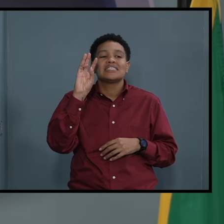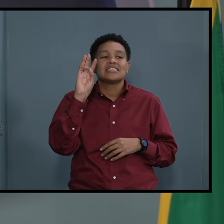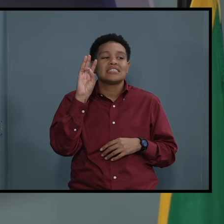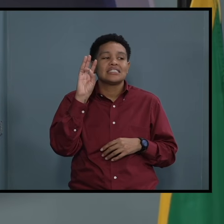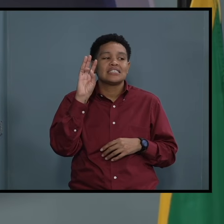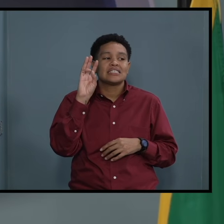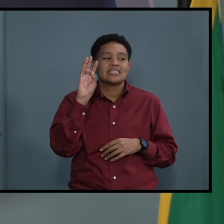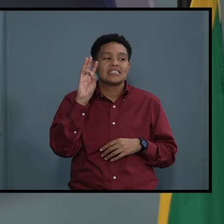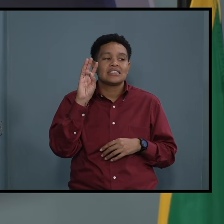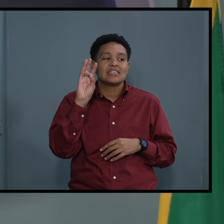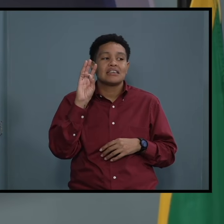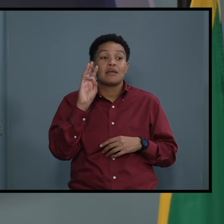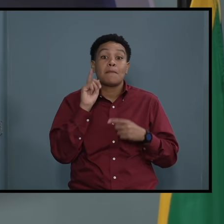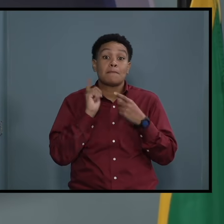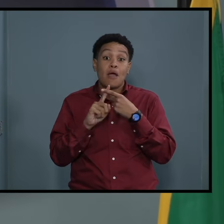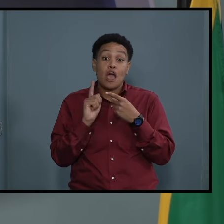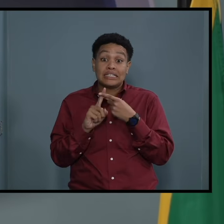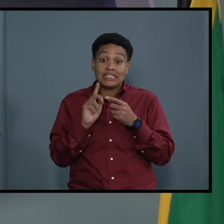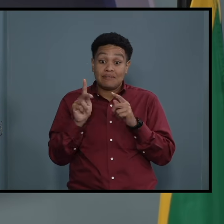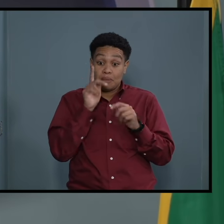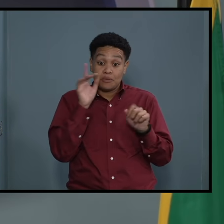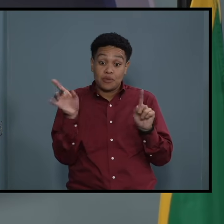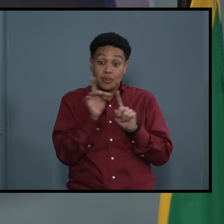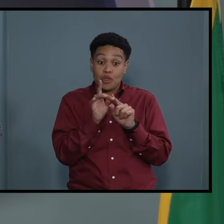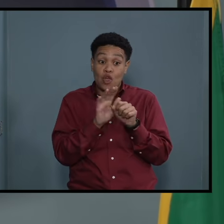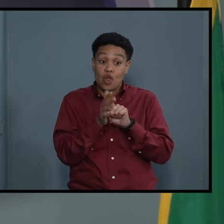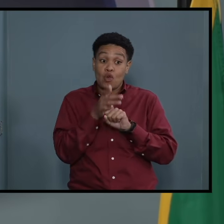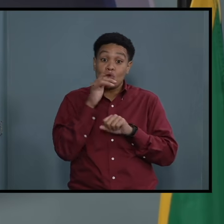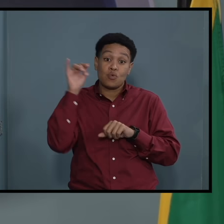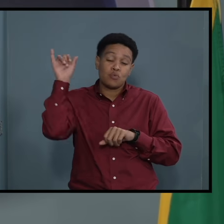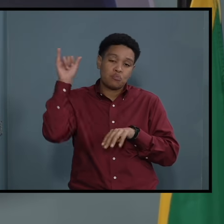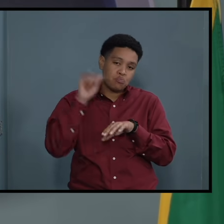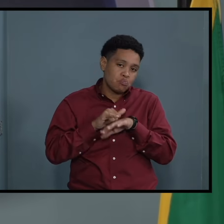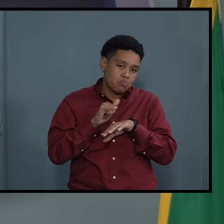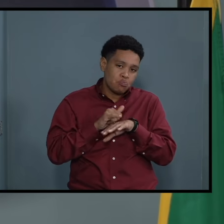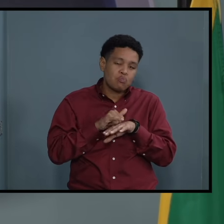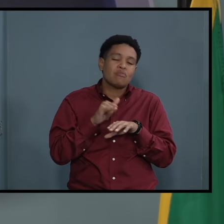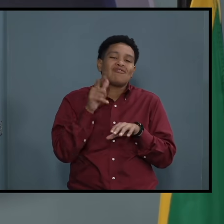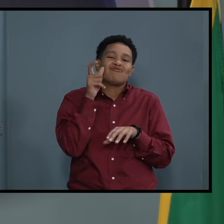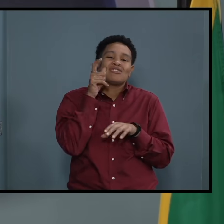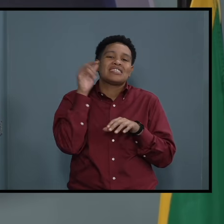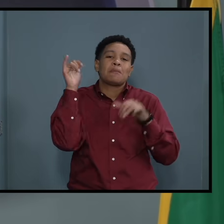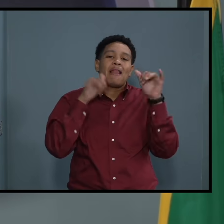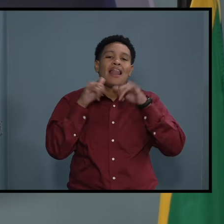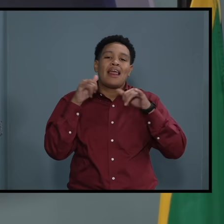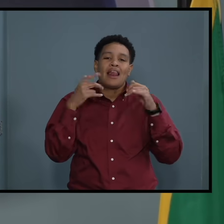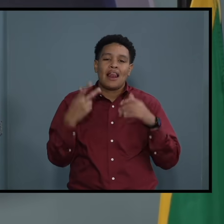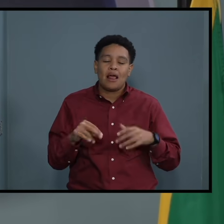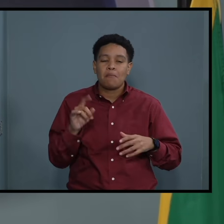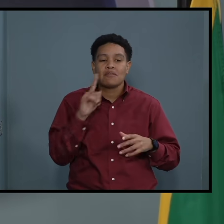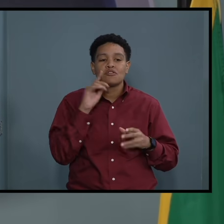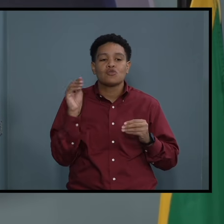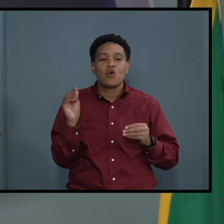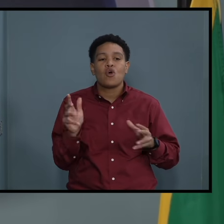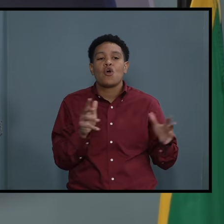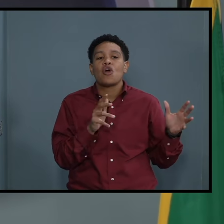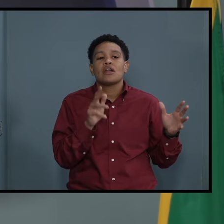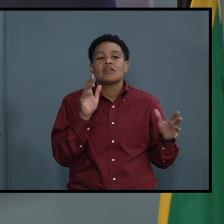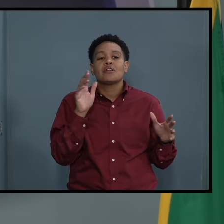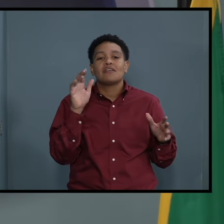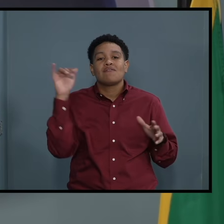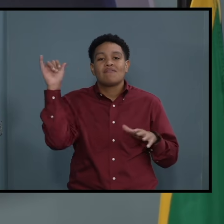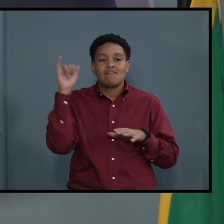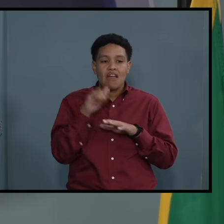six, the number of positive cases that came in. And this is, of course, the organized